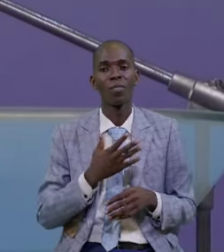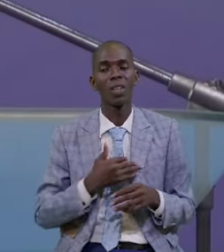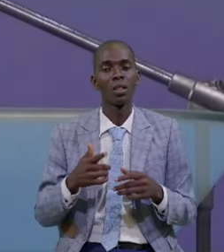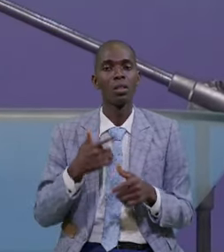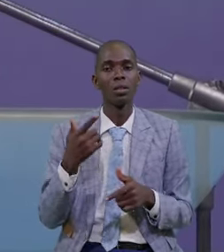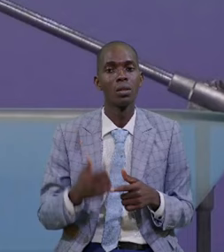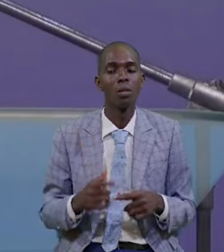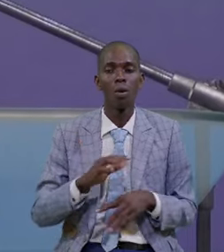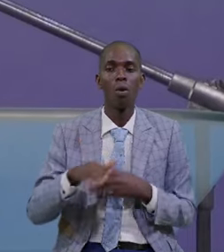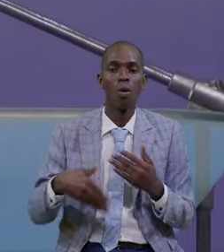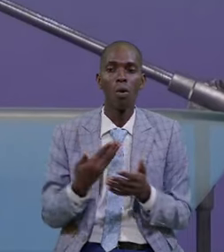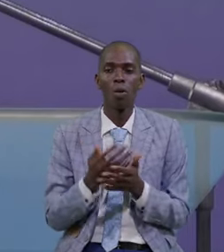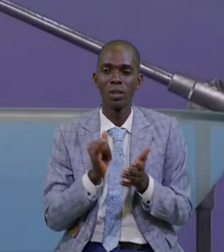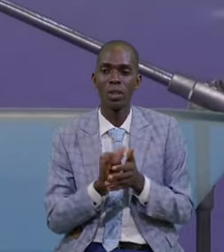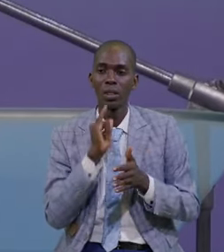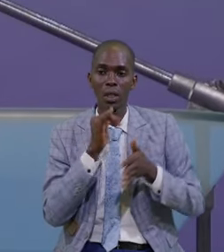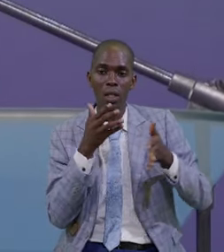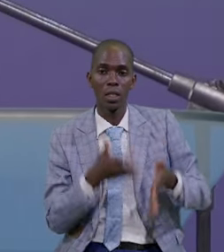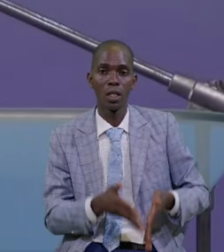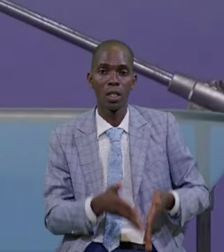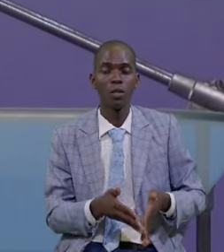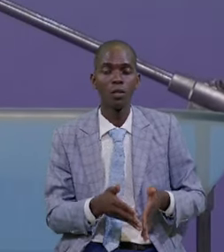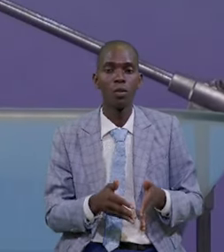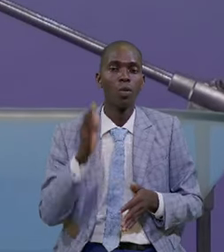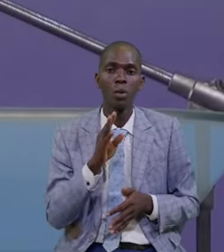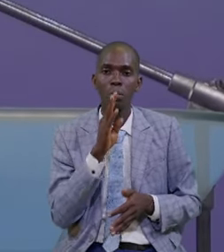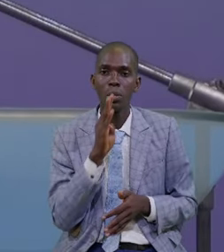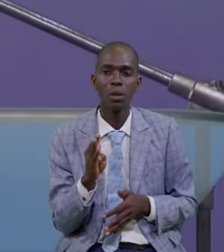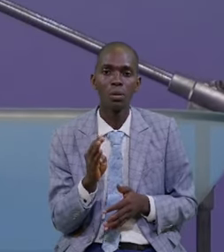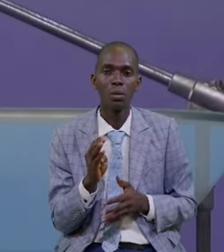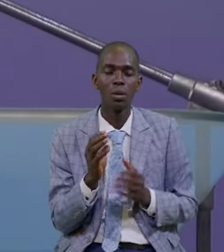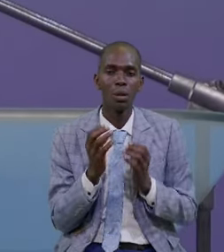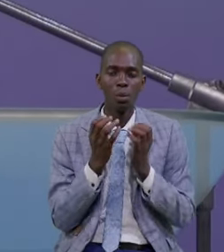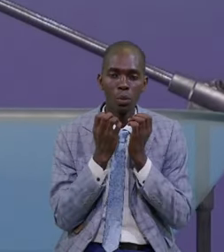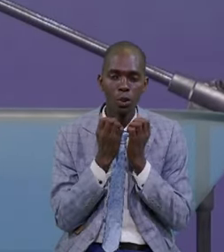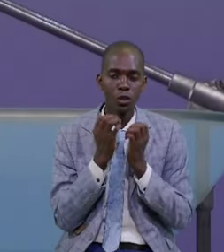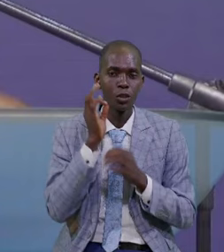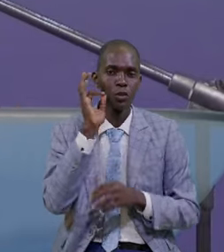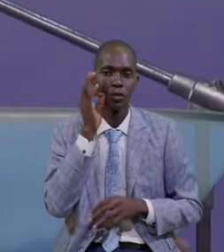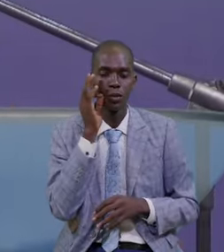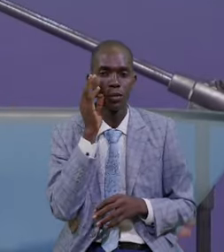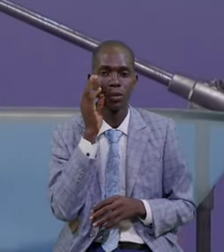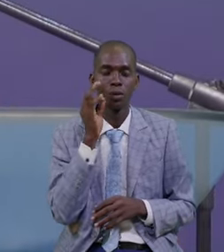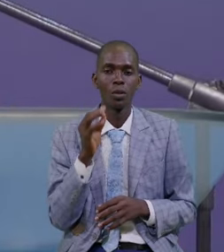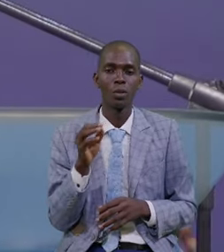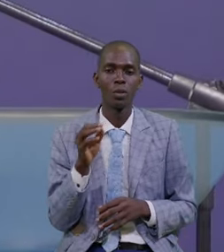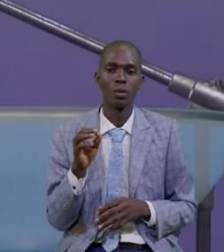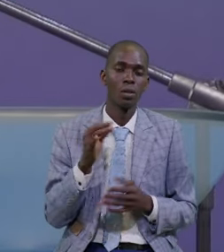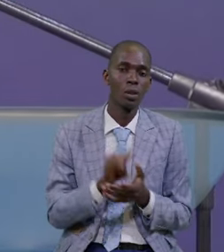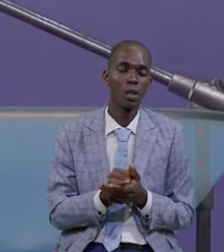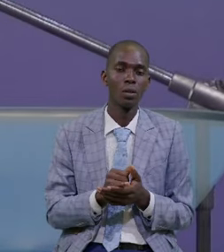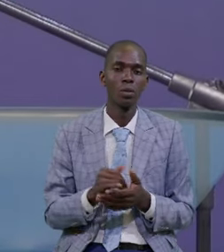all that remains will be precious fruit or wheat that you'll